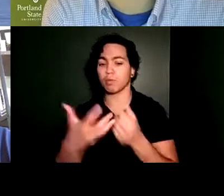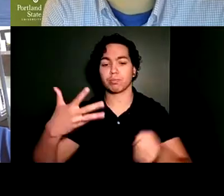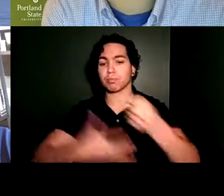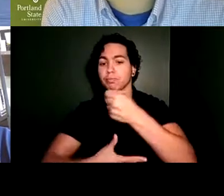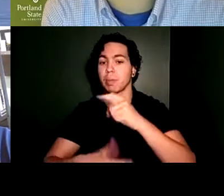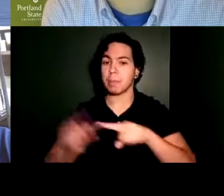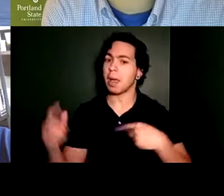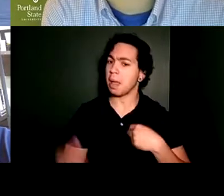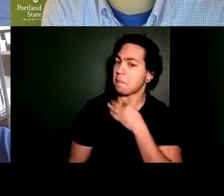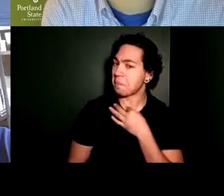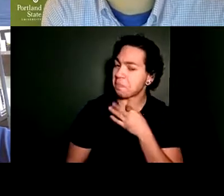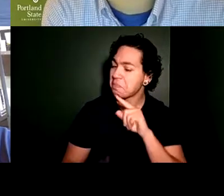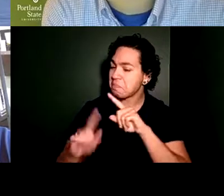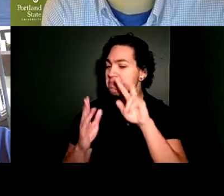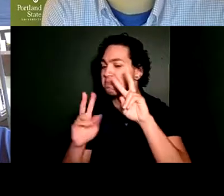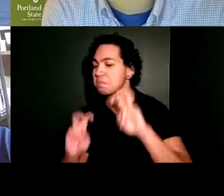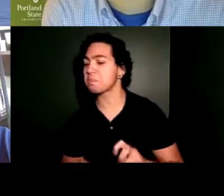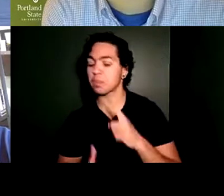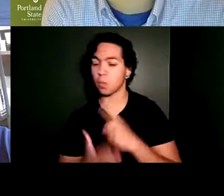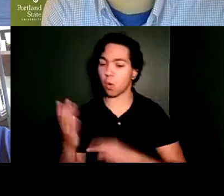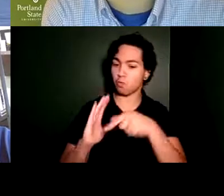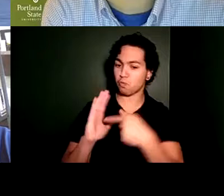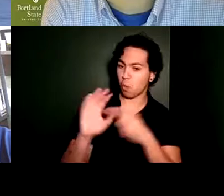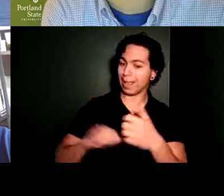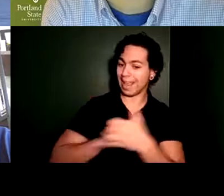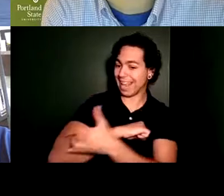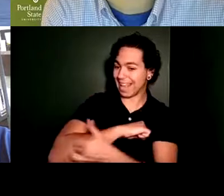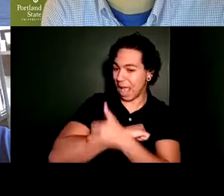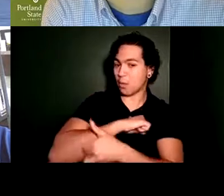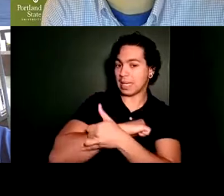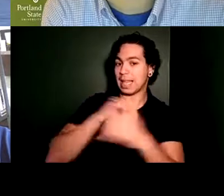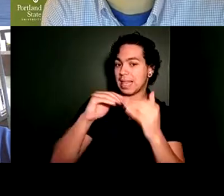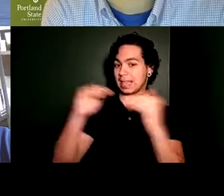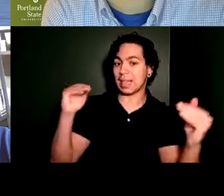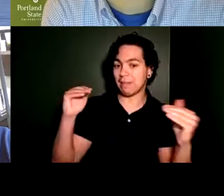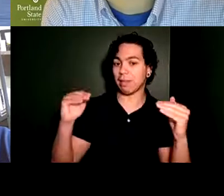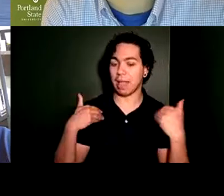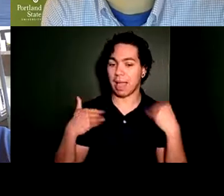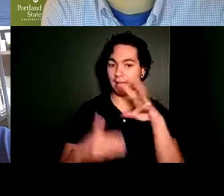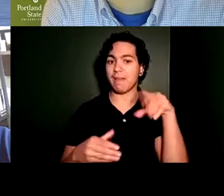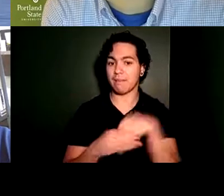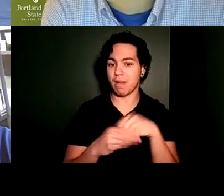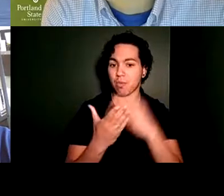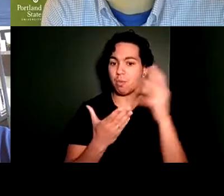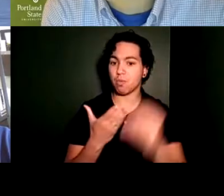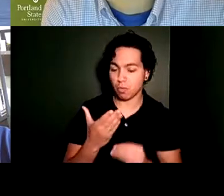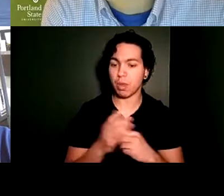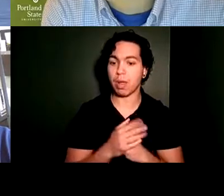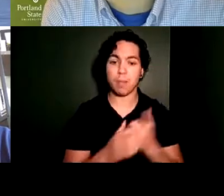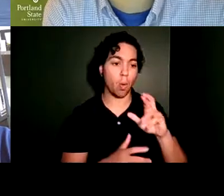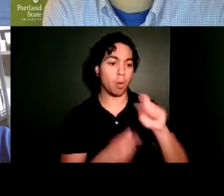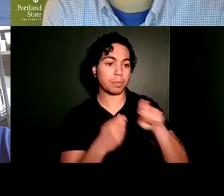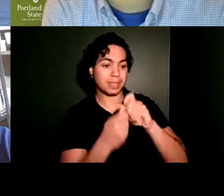am curious to explore that, like what role do counties play? What role do like something like in Seattle, the Puget Sound Regional Council, what role do those